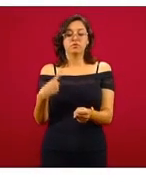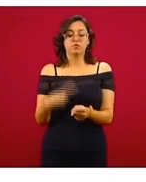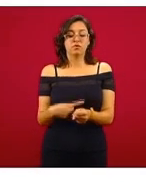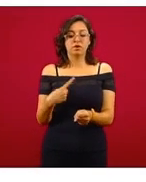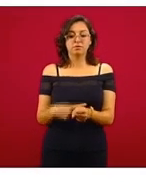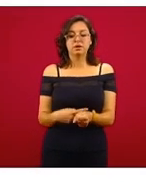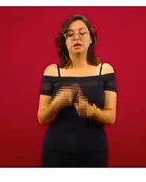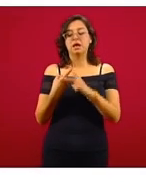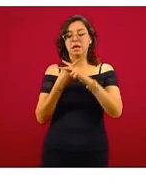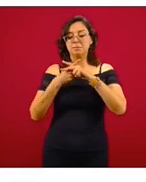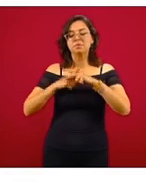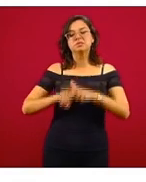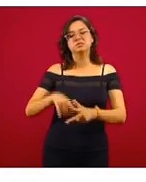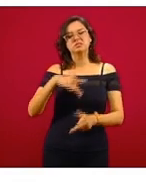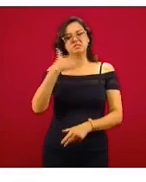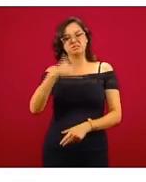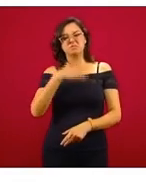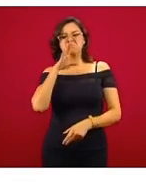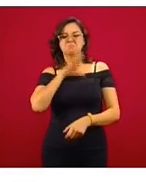Mexico, meaning those